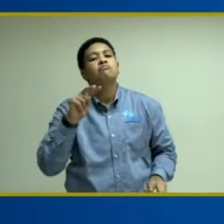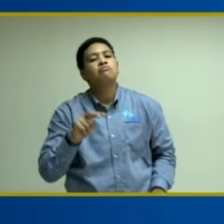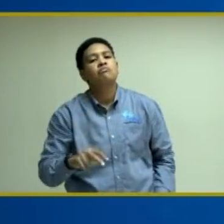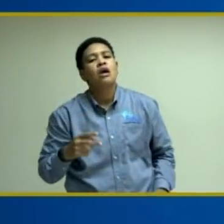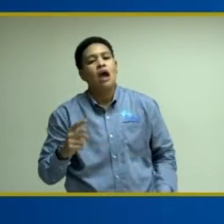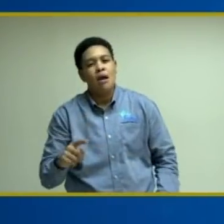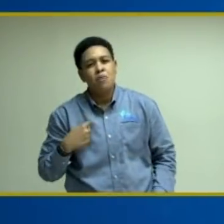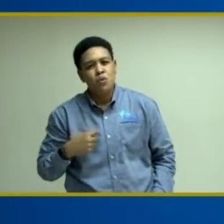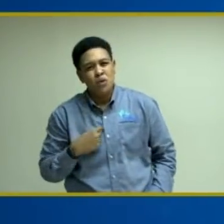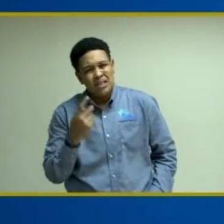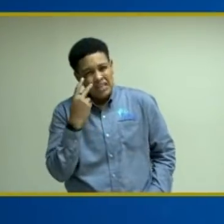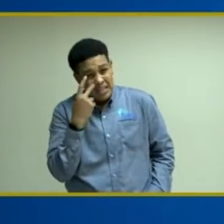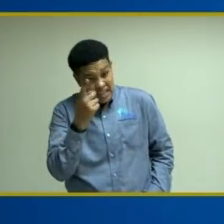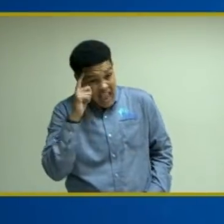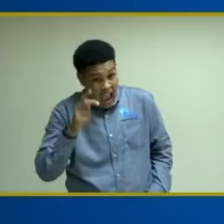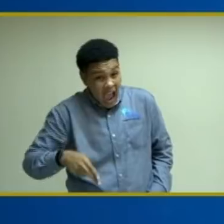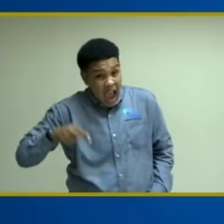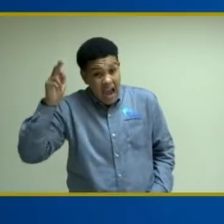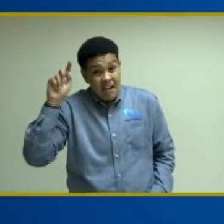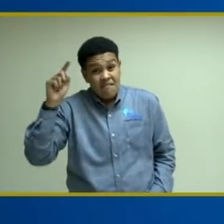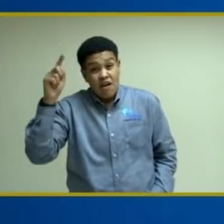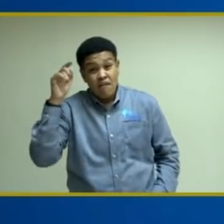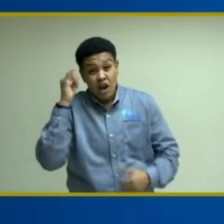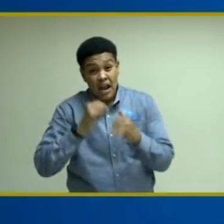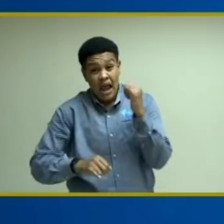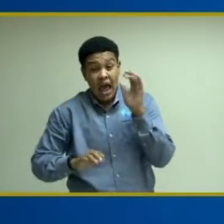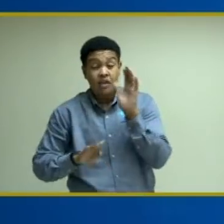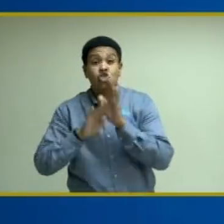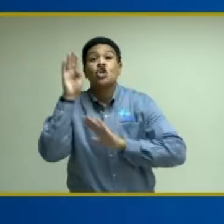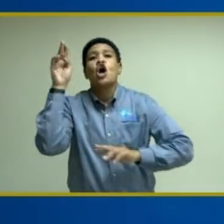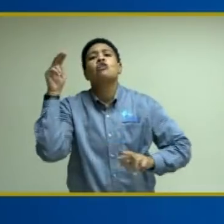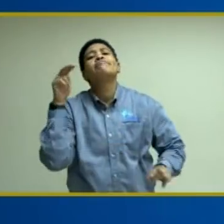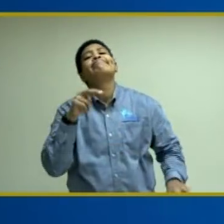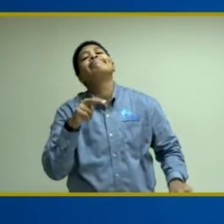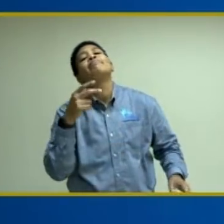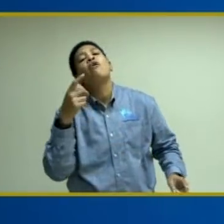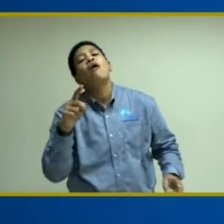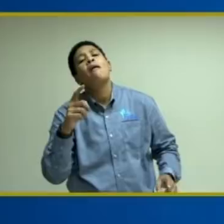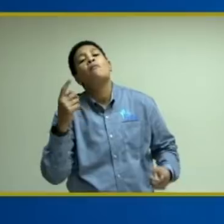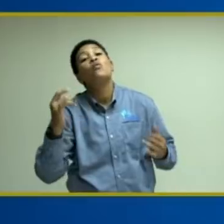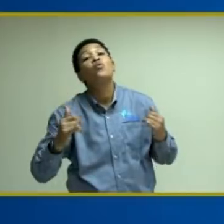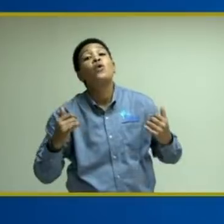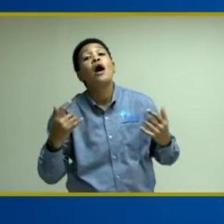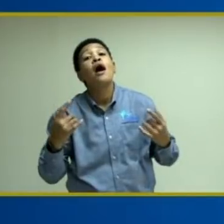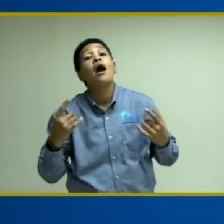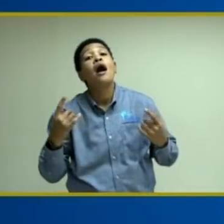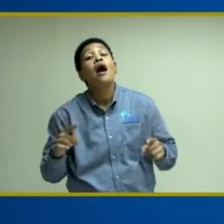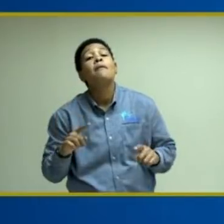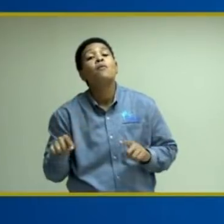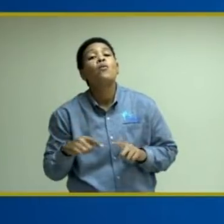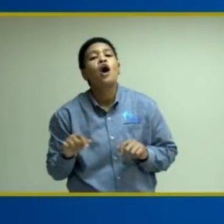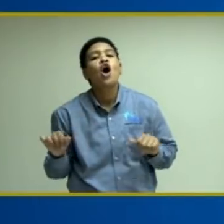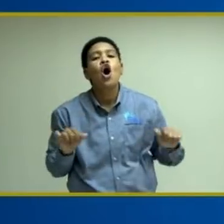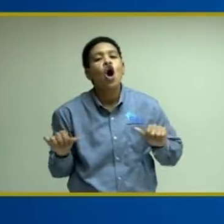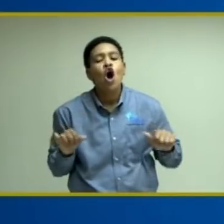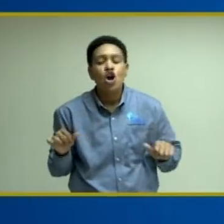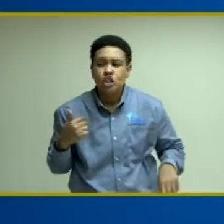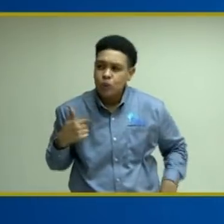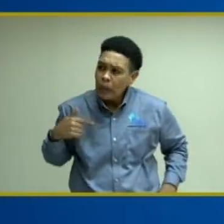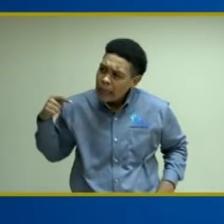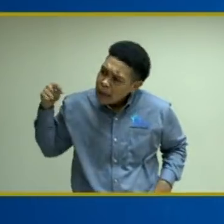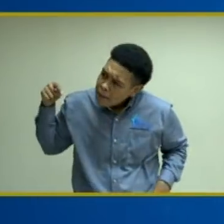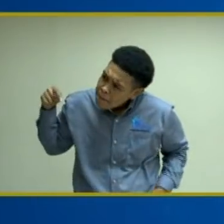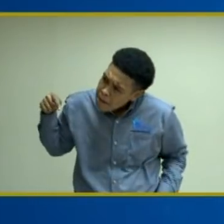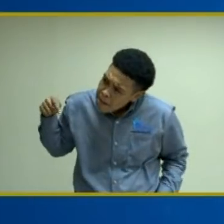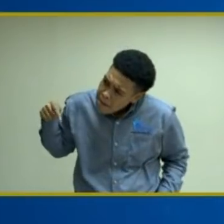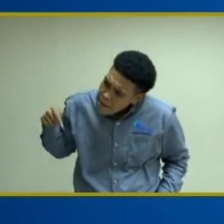can see that for the highest and the last surge, which peaked in August, that we are going down, but we